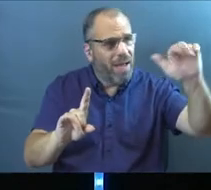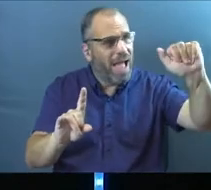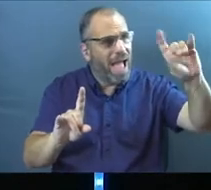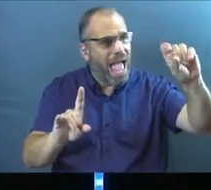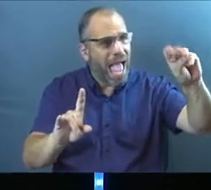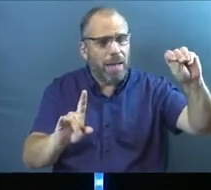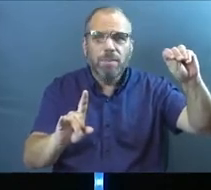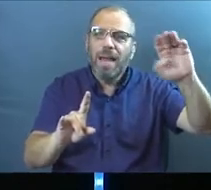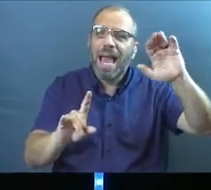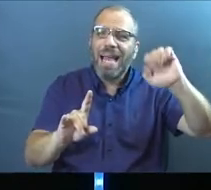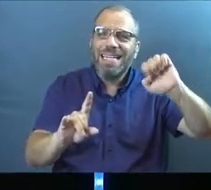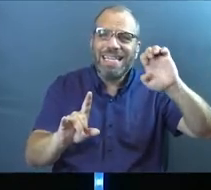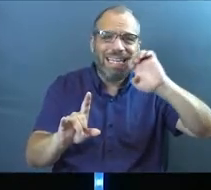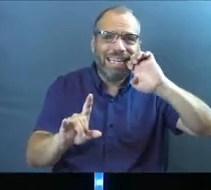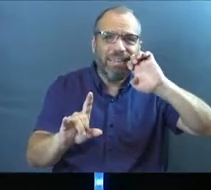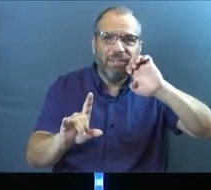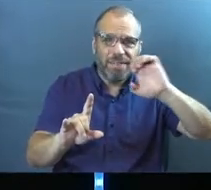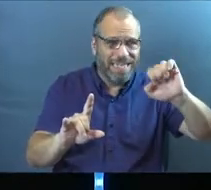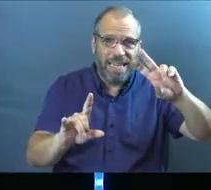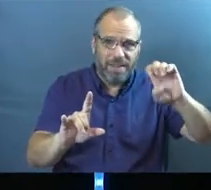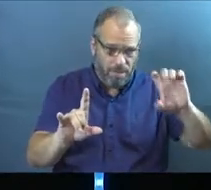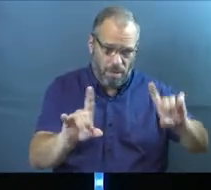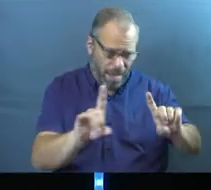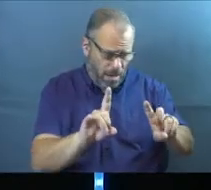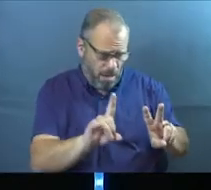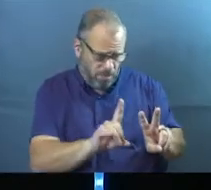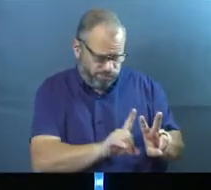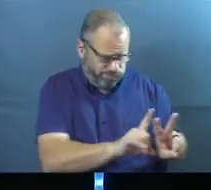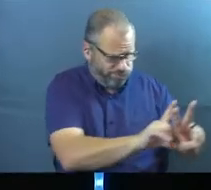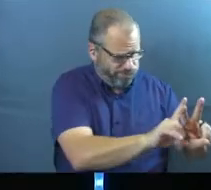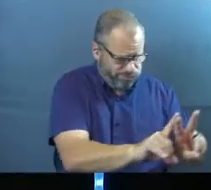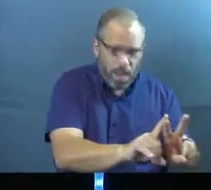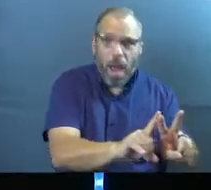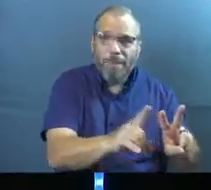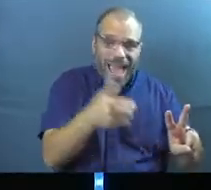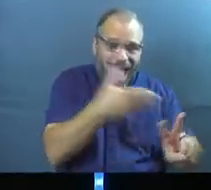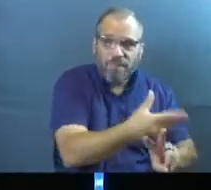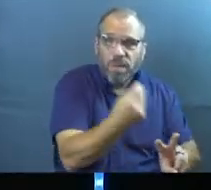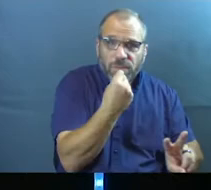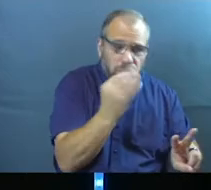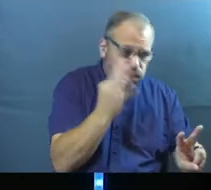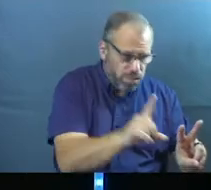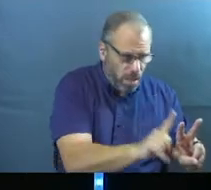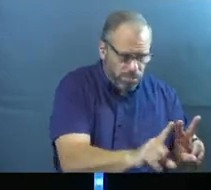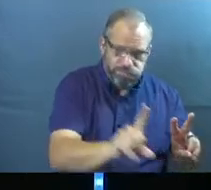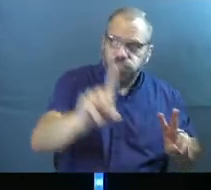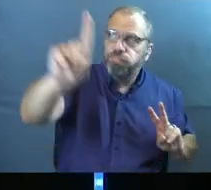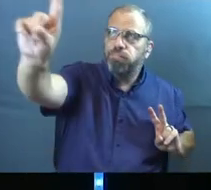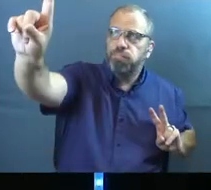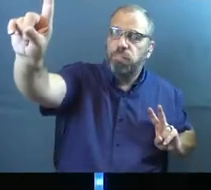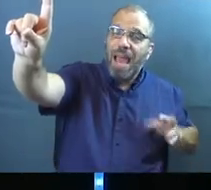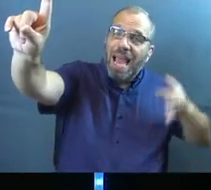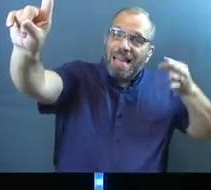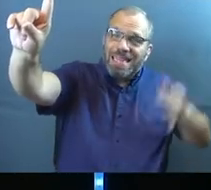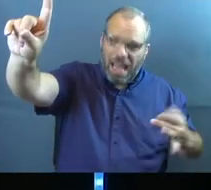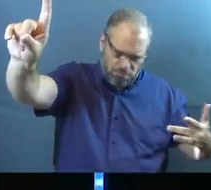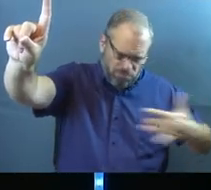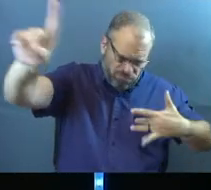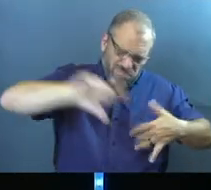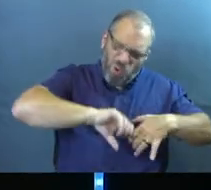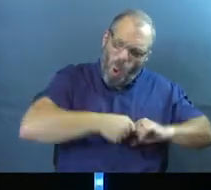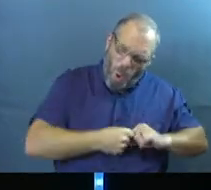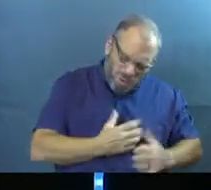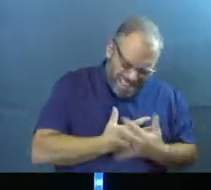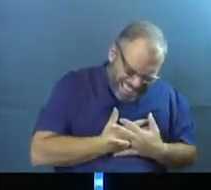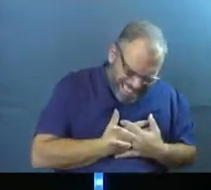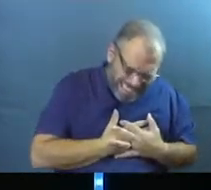relationship. And it was the friendship that had to be separated because of their choice. And that was the heartache, the